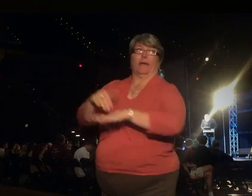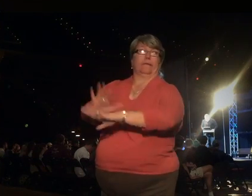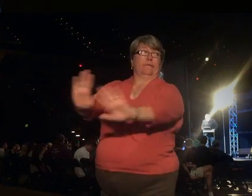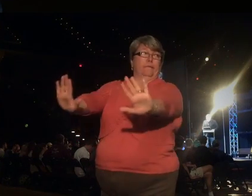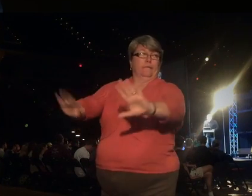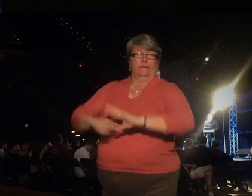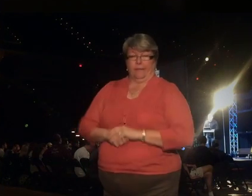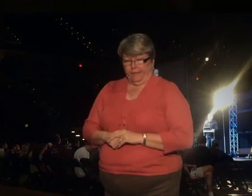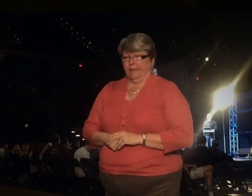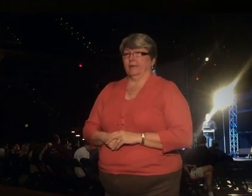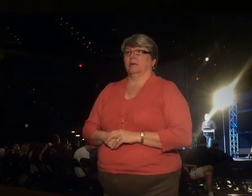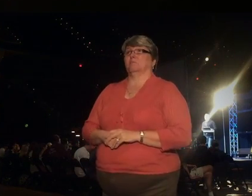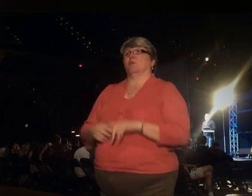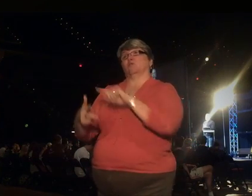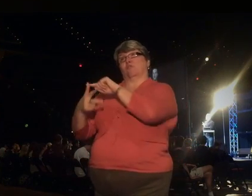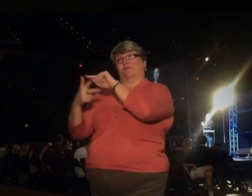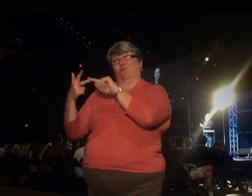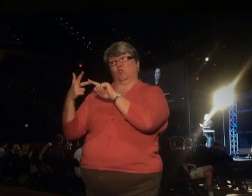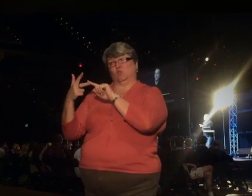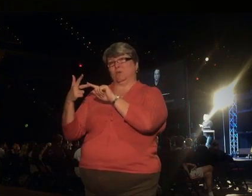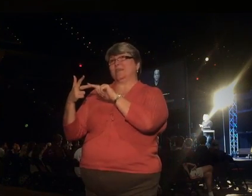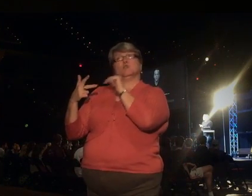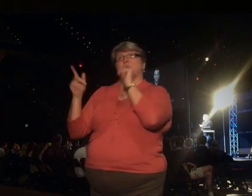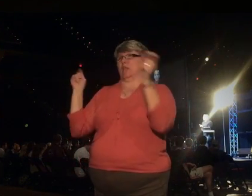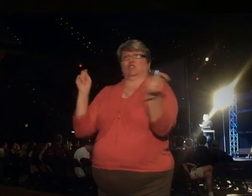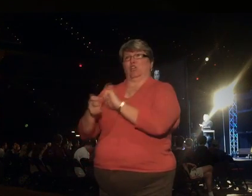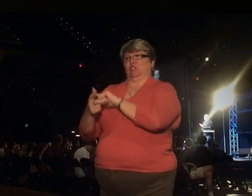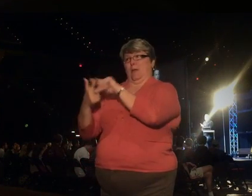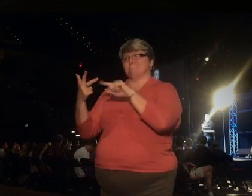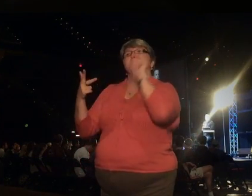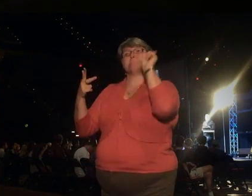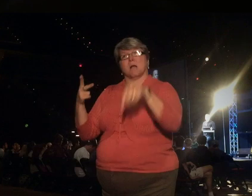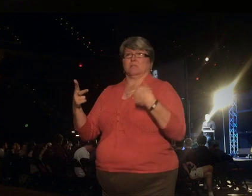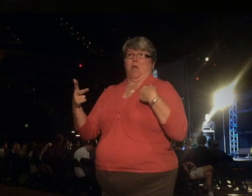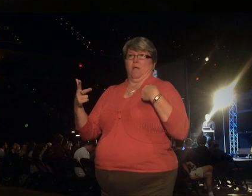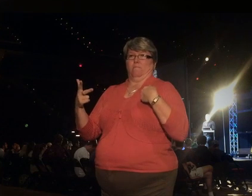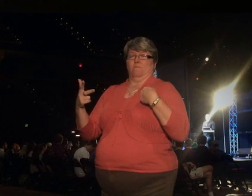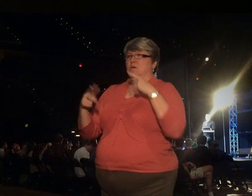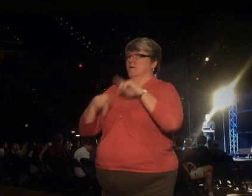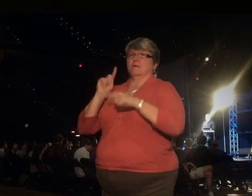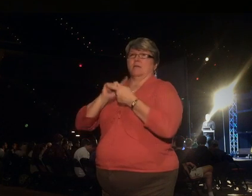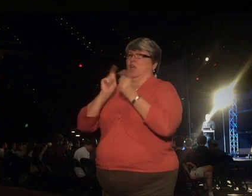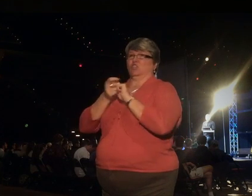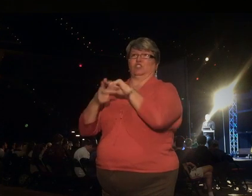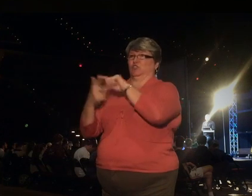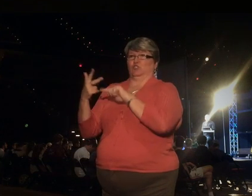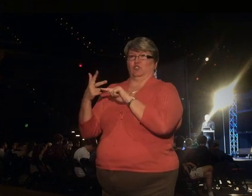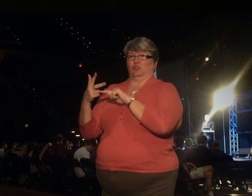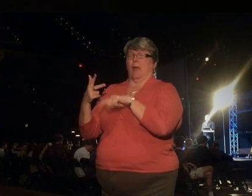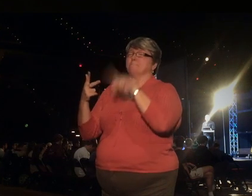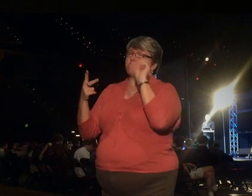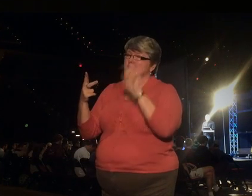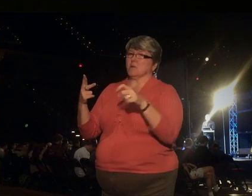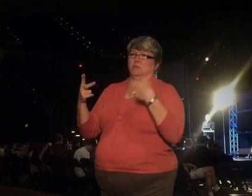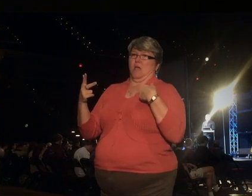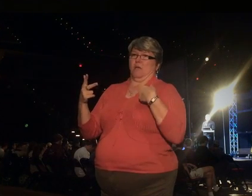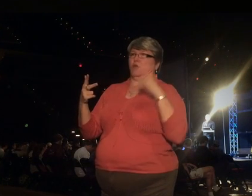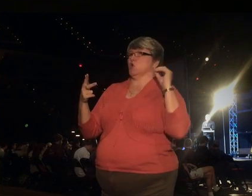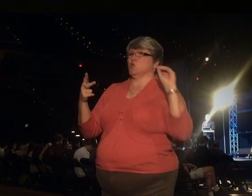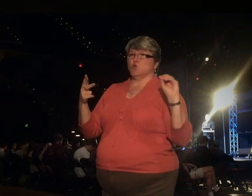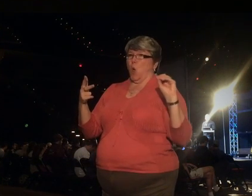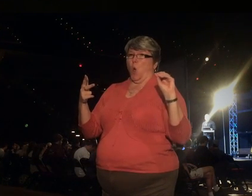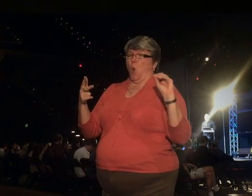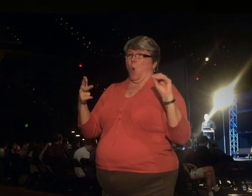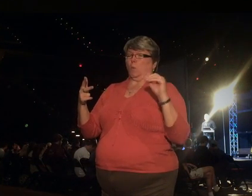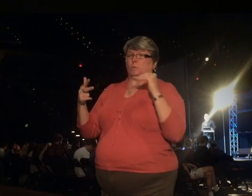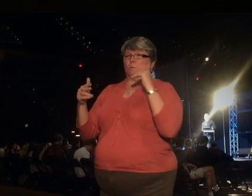those first three are non-negotiables. You can't bend on those. Those are things that there is no wiggle room on. And let me tell you something. With